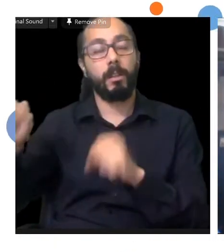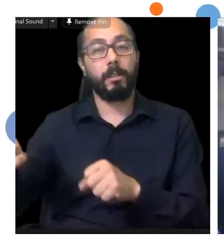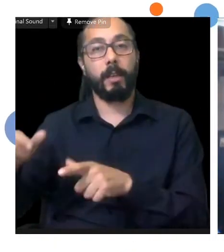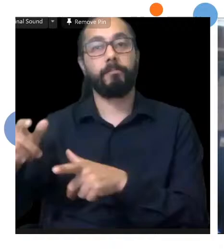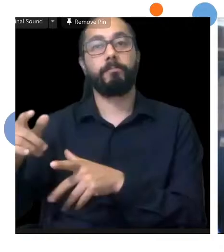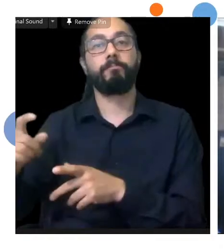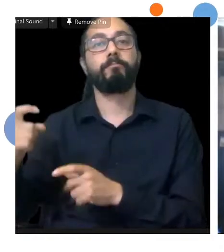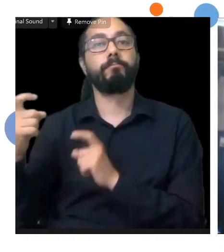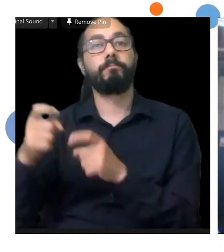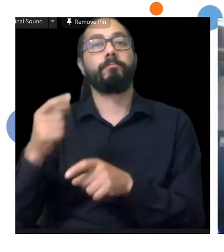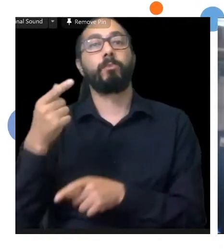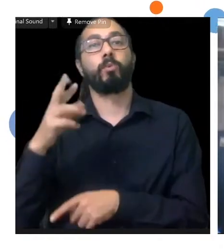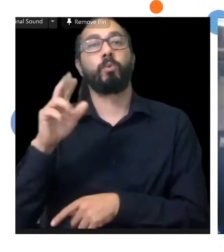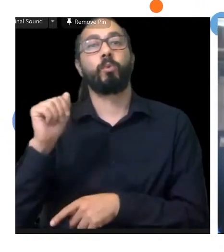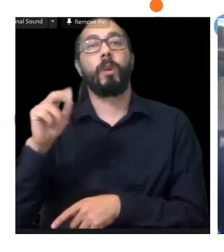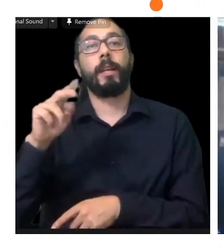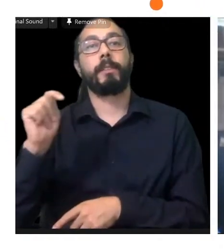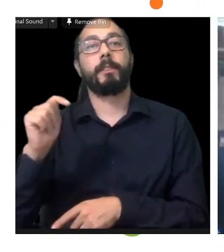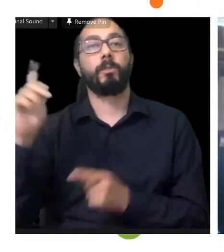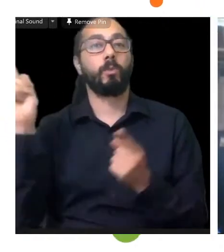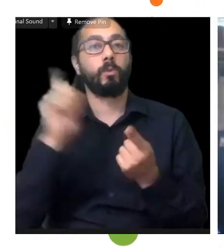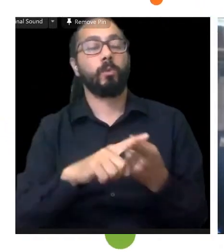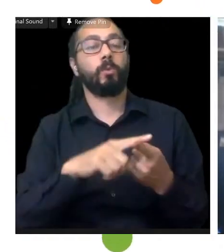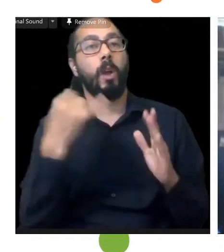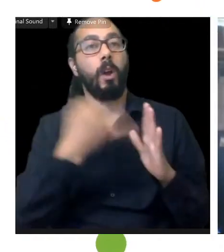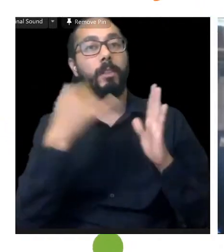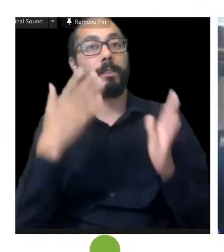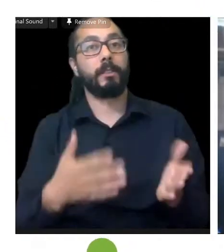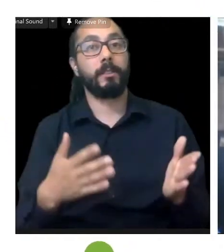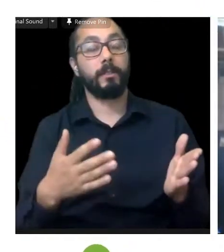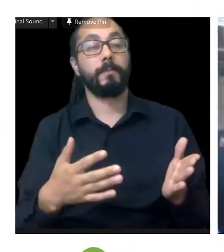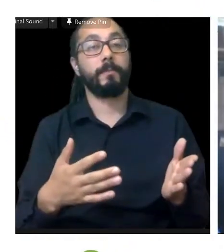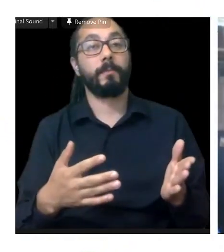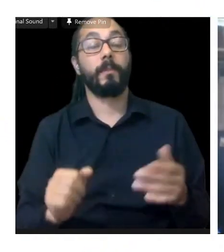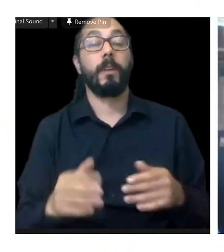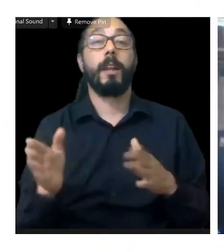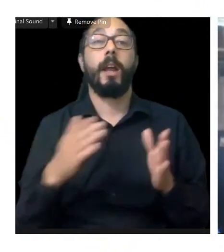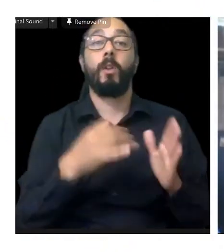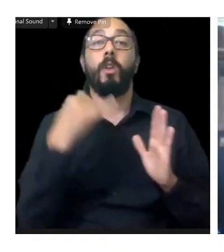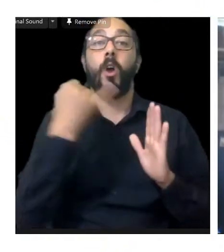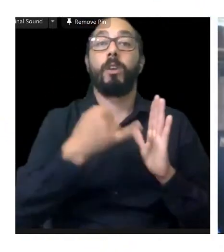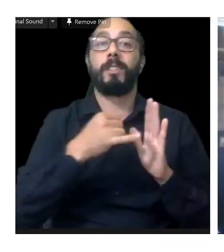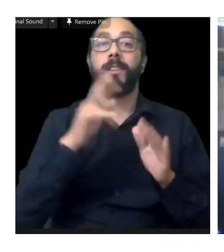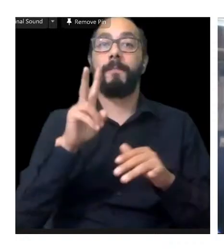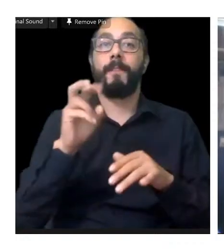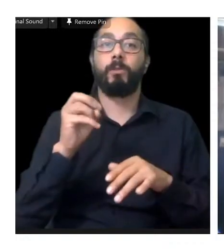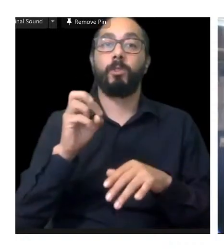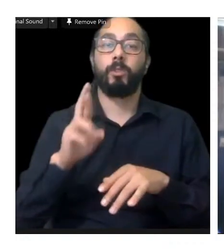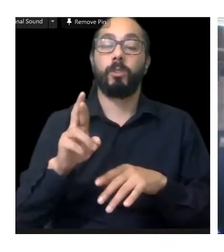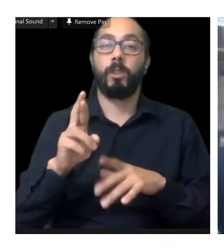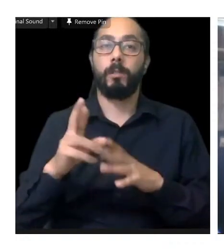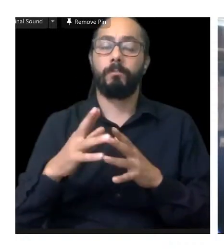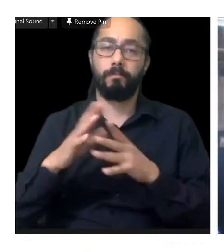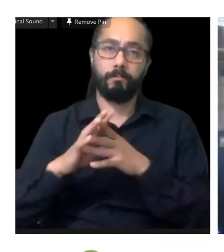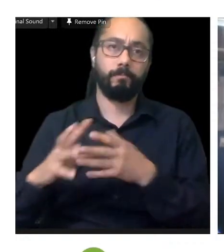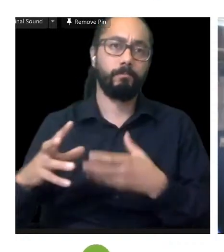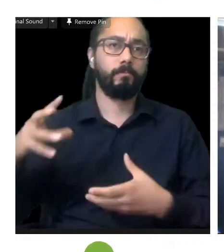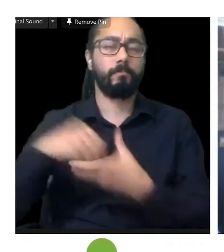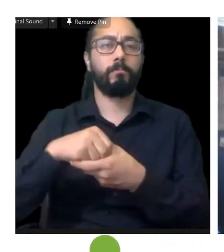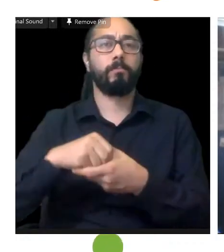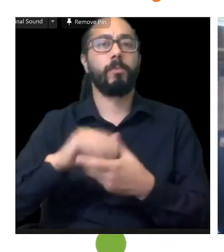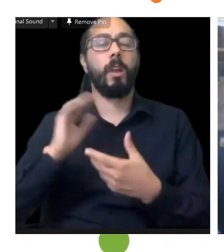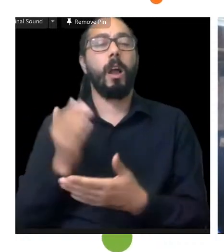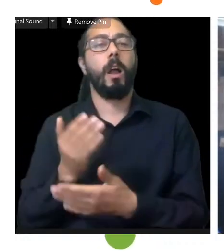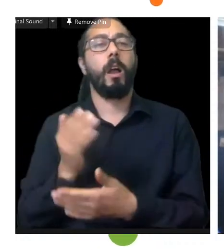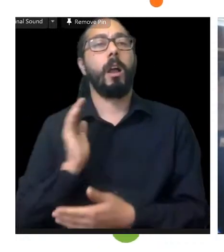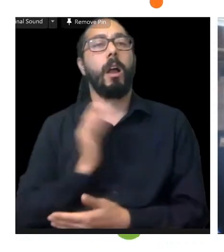pandemic this season. So, and these artist vouchers are either built directly into some of our new passes or